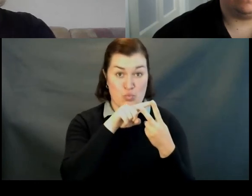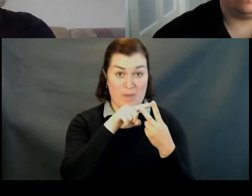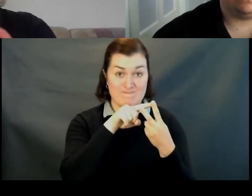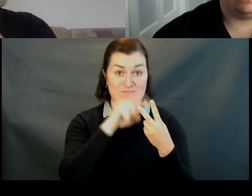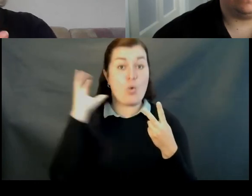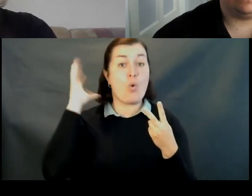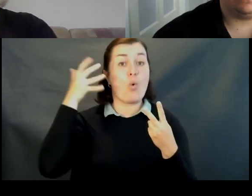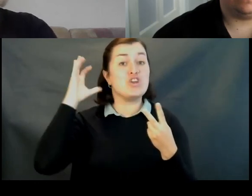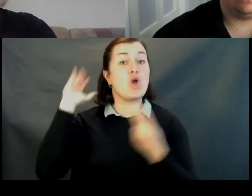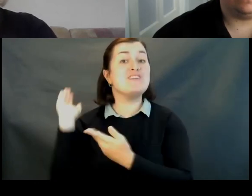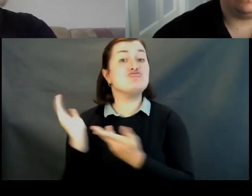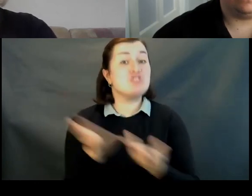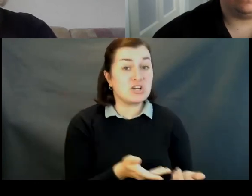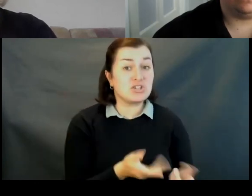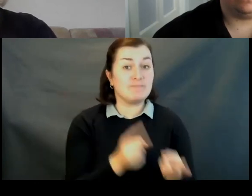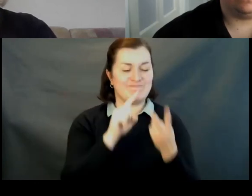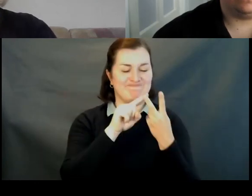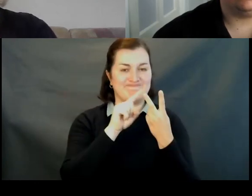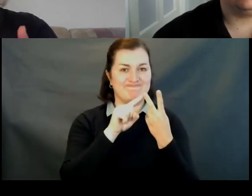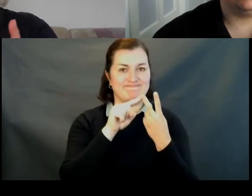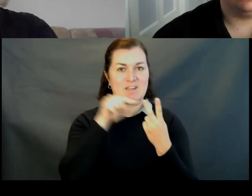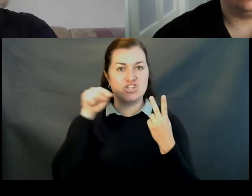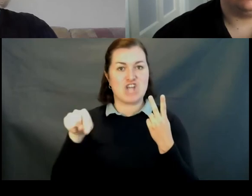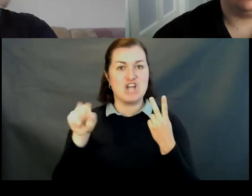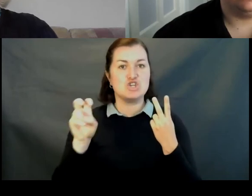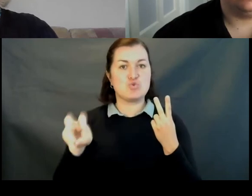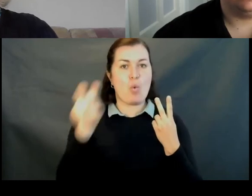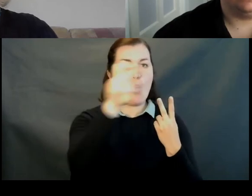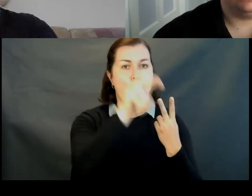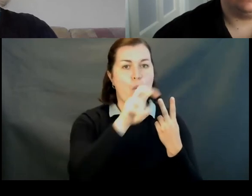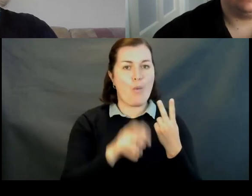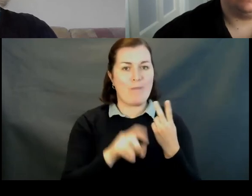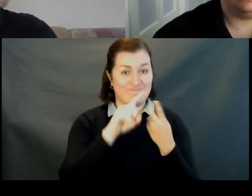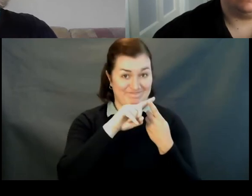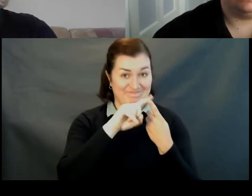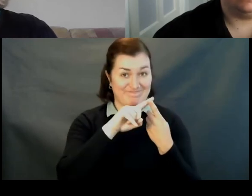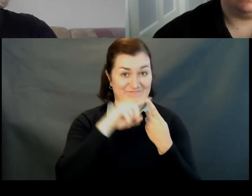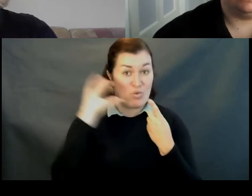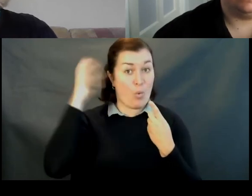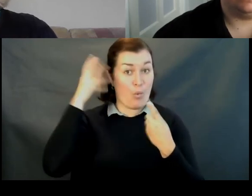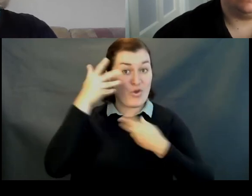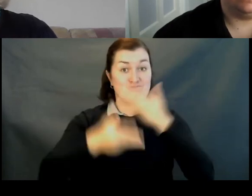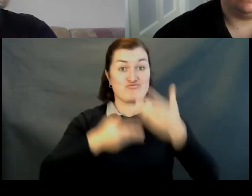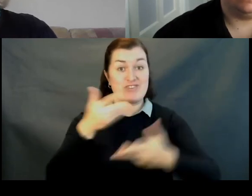introduction, and the other one is a touch tool. The audio introduction is sent out in advance or made